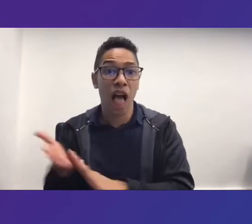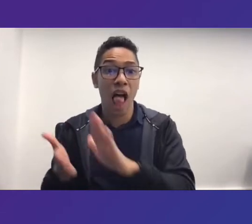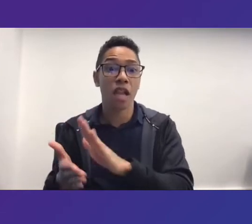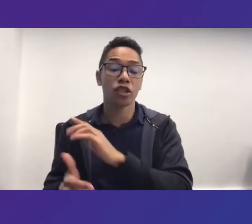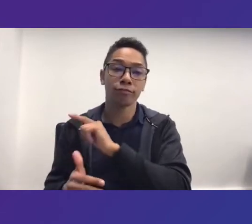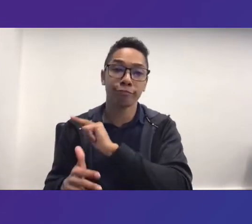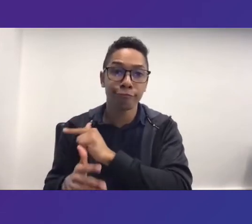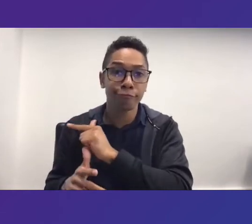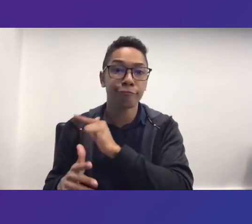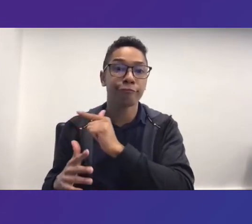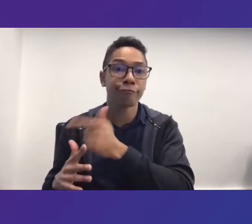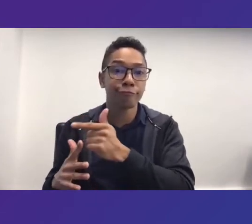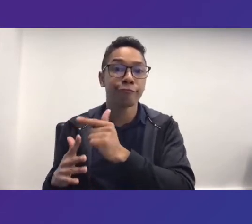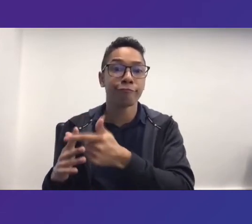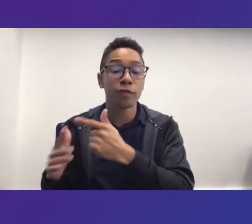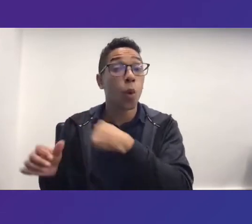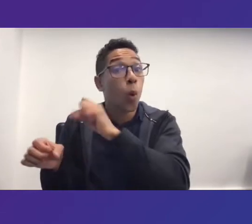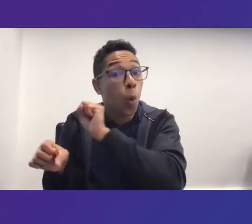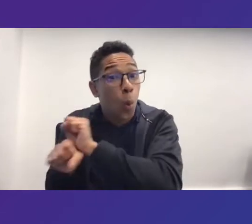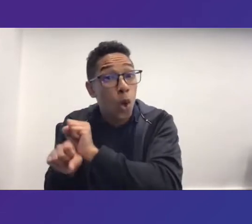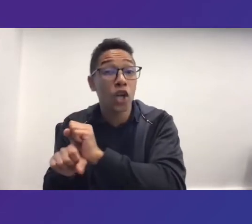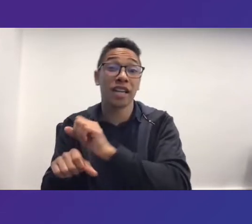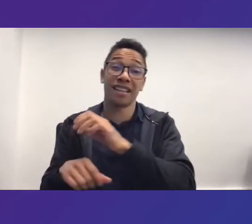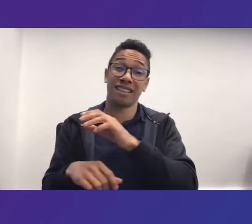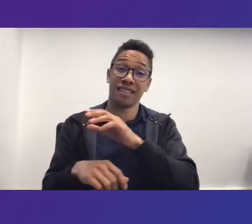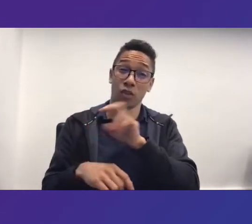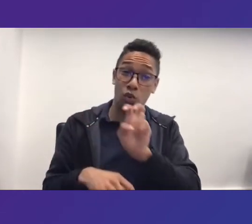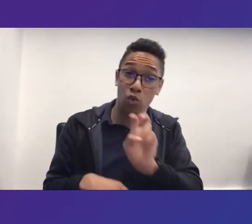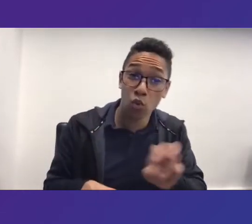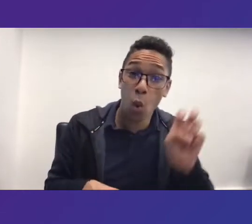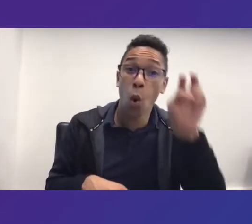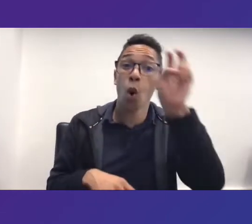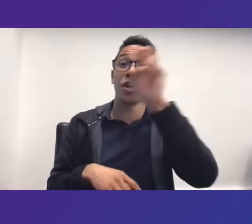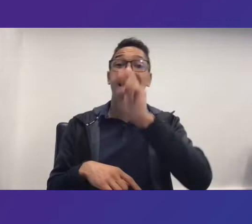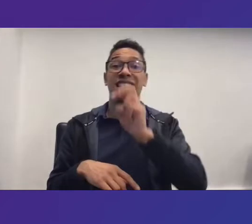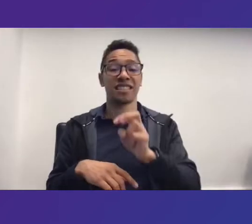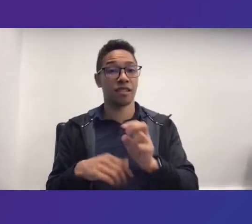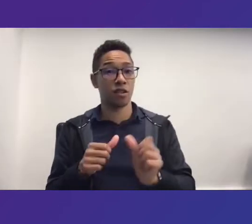was still working. I was touring a lot. I did a lot of long distance